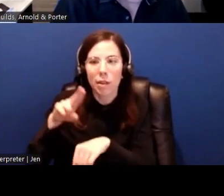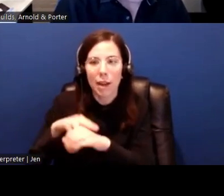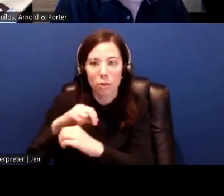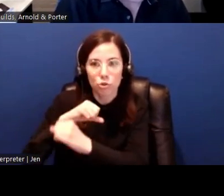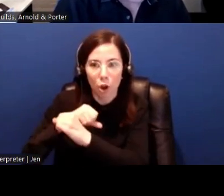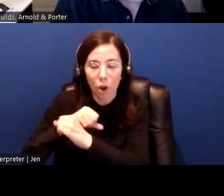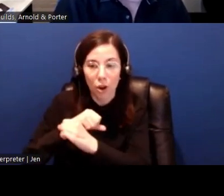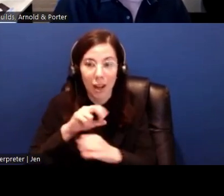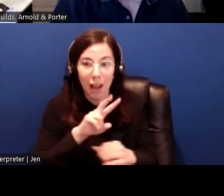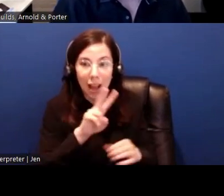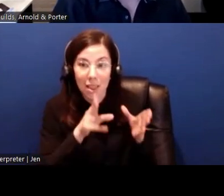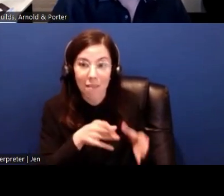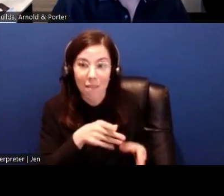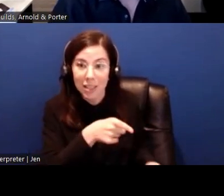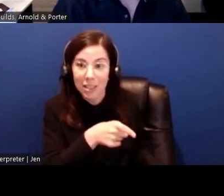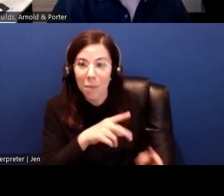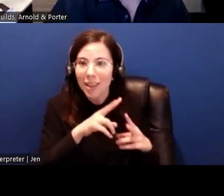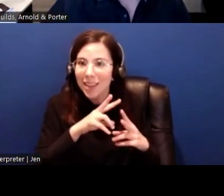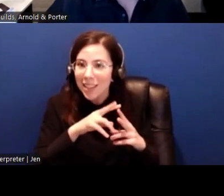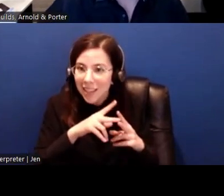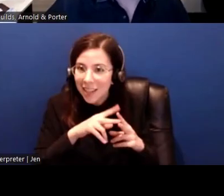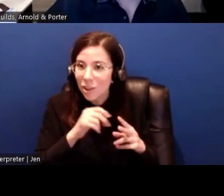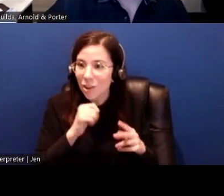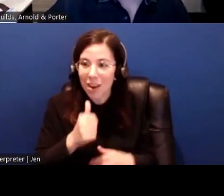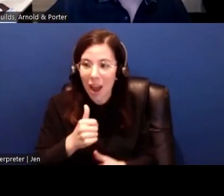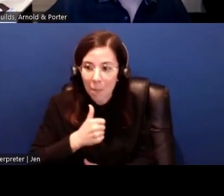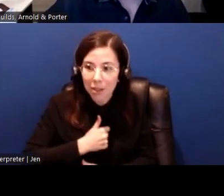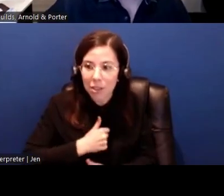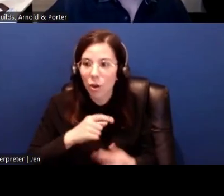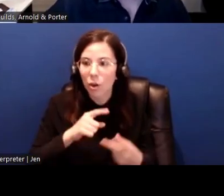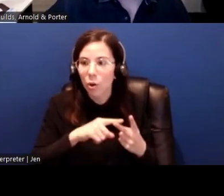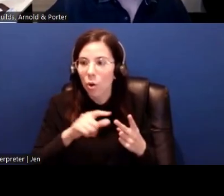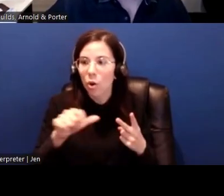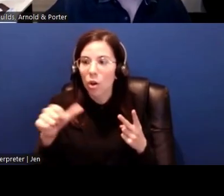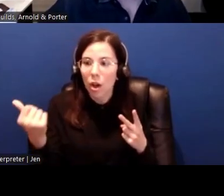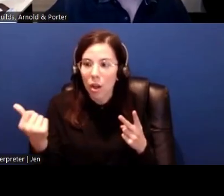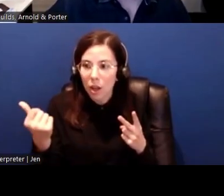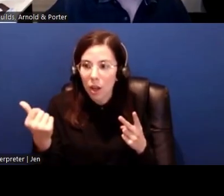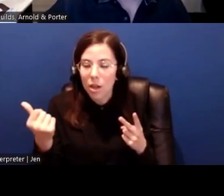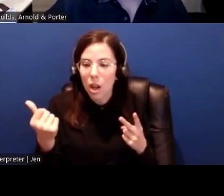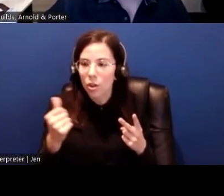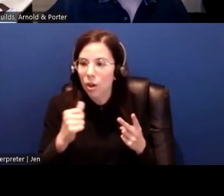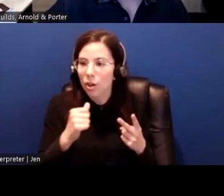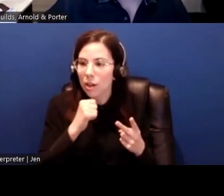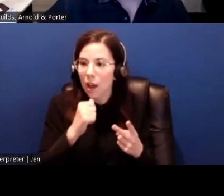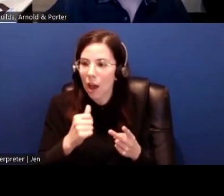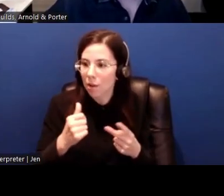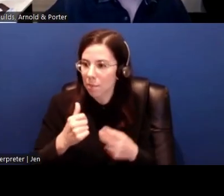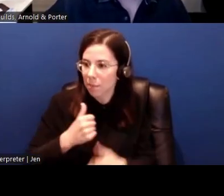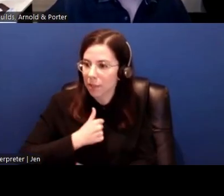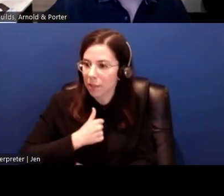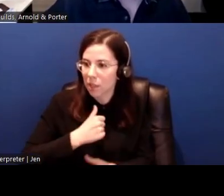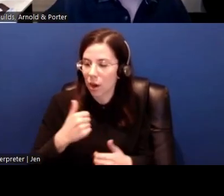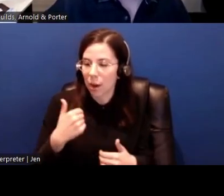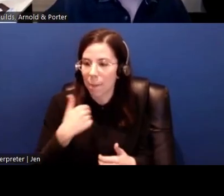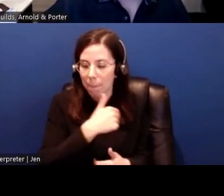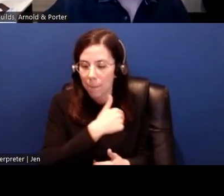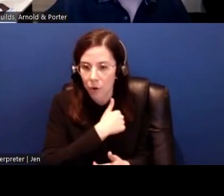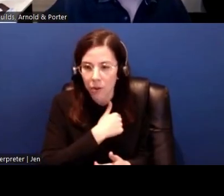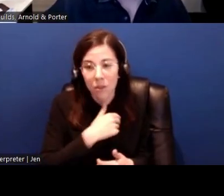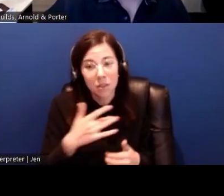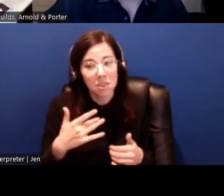the victim was either a civilian or another military member. And in these cases, most of them are going